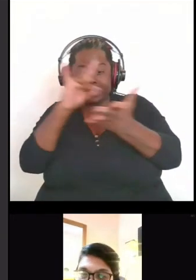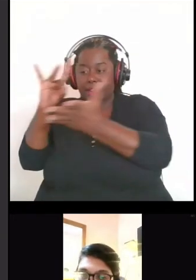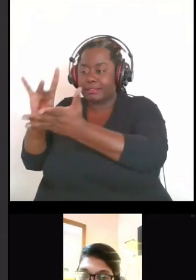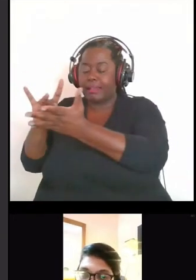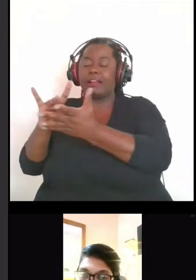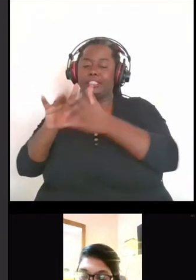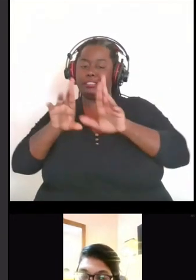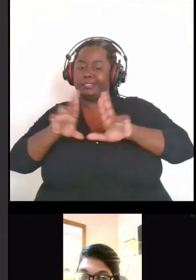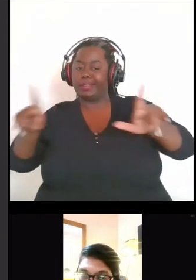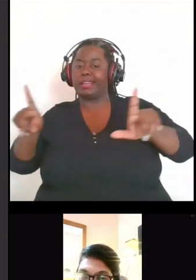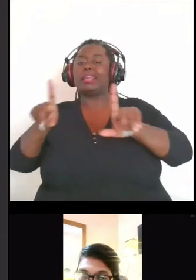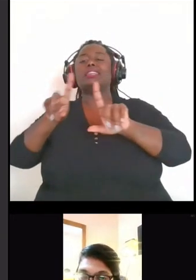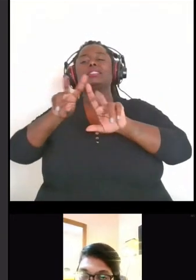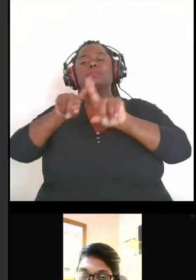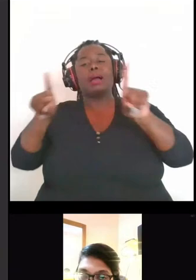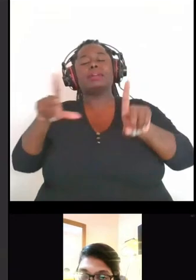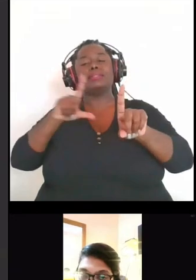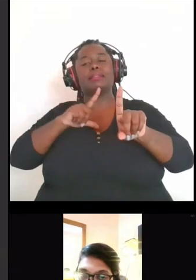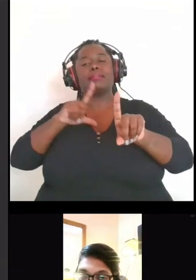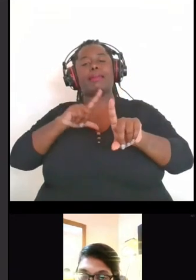the next one